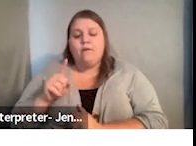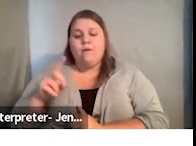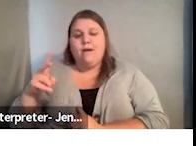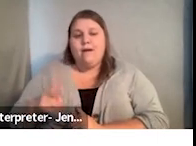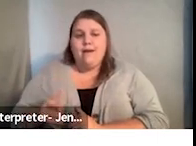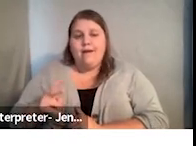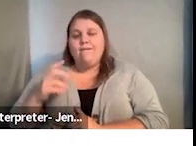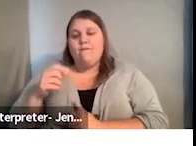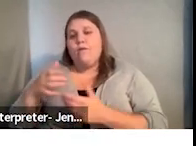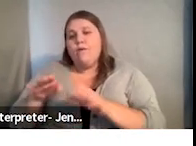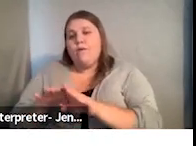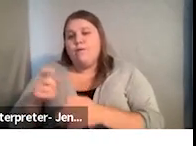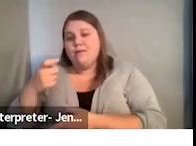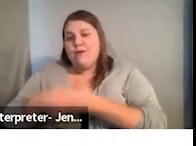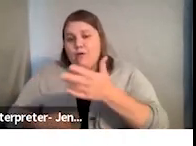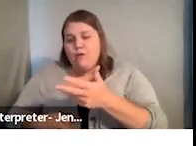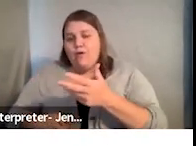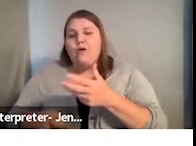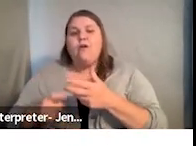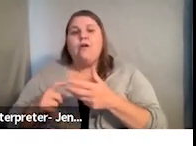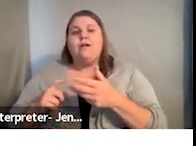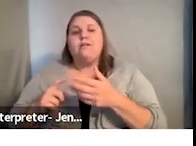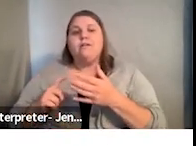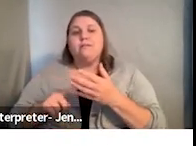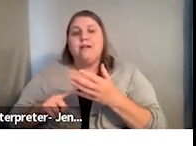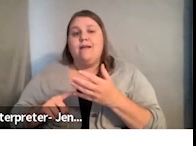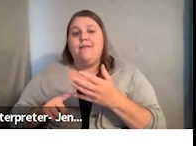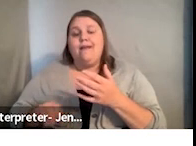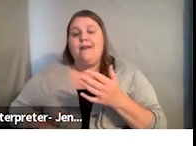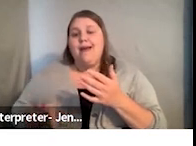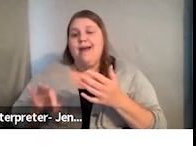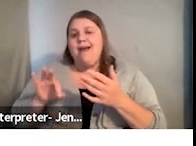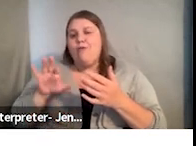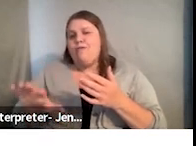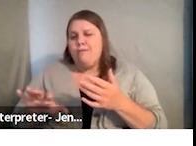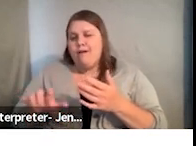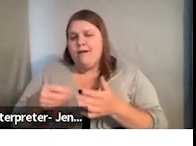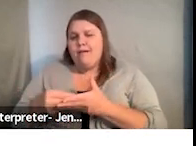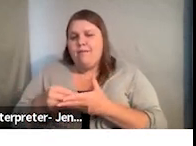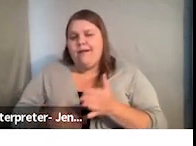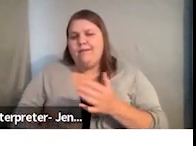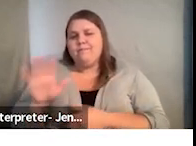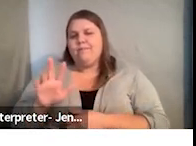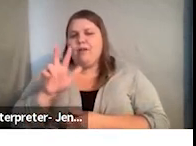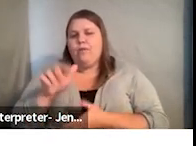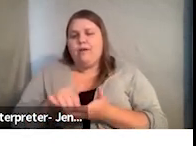1.5% towards the closing costs, and the approximate out-of-pocket funds for the home buyer would be somewhere between $3,000